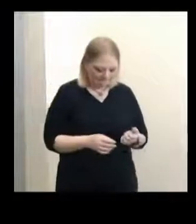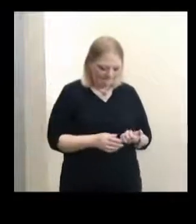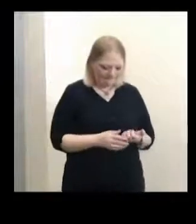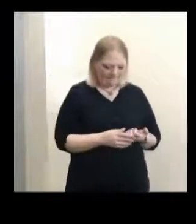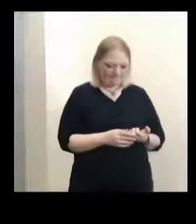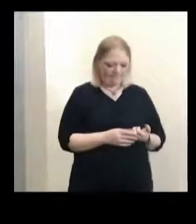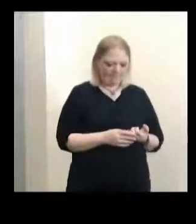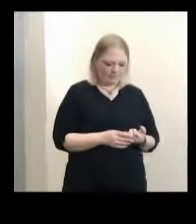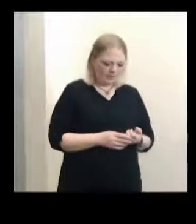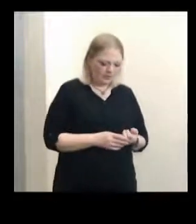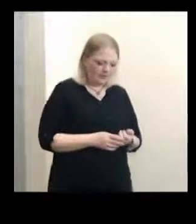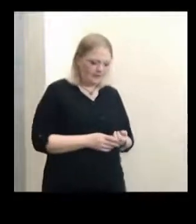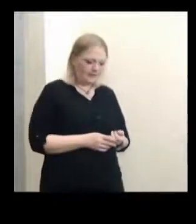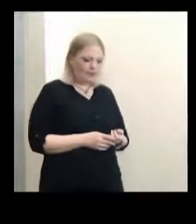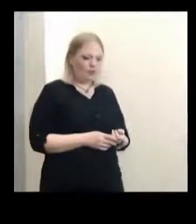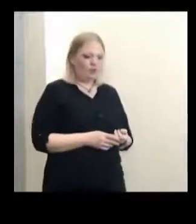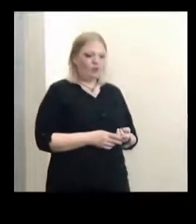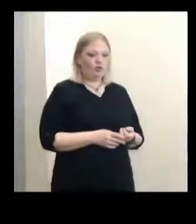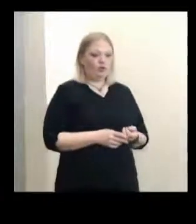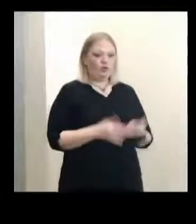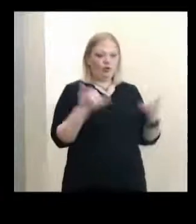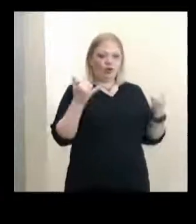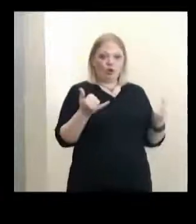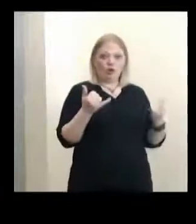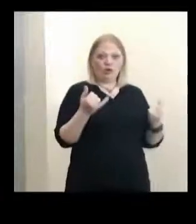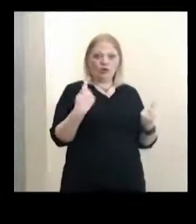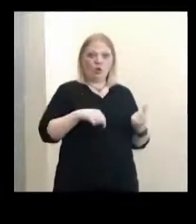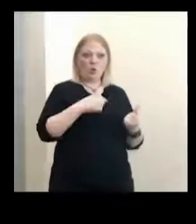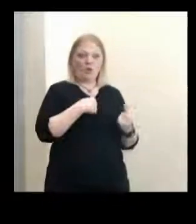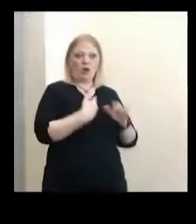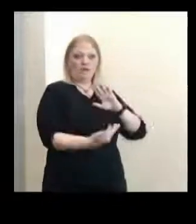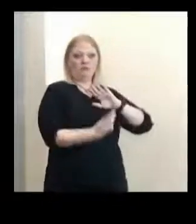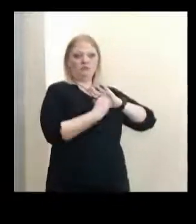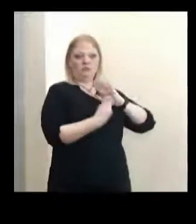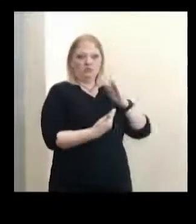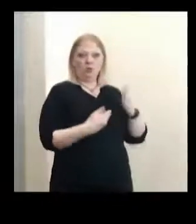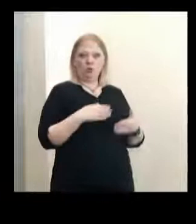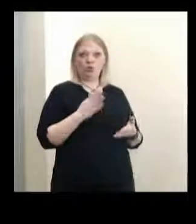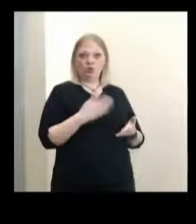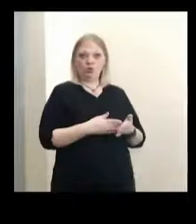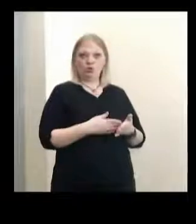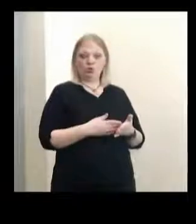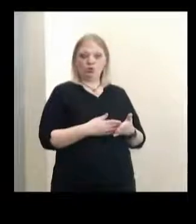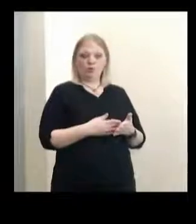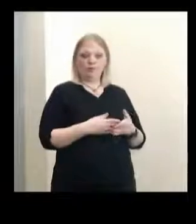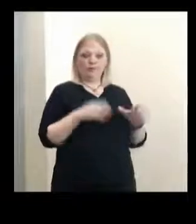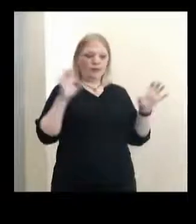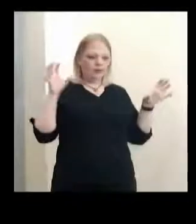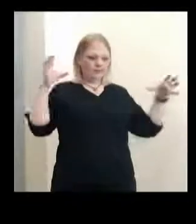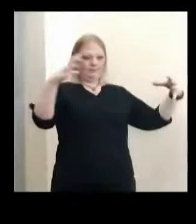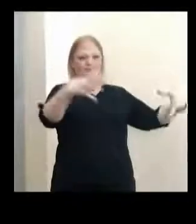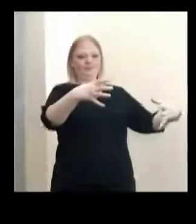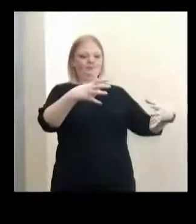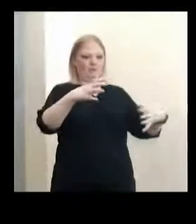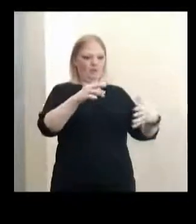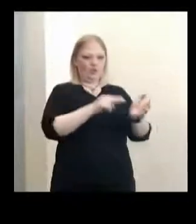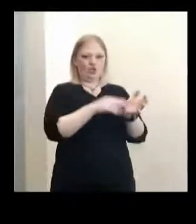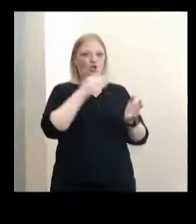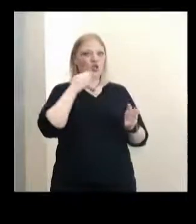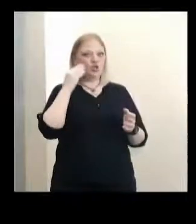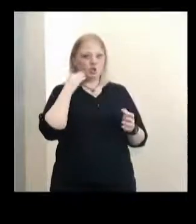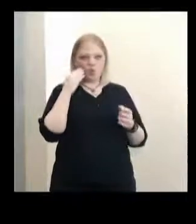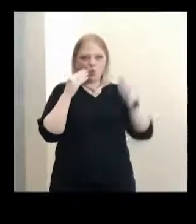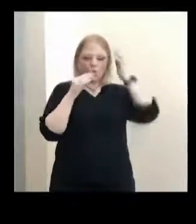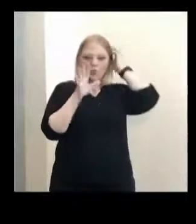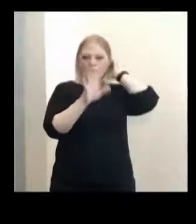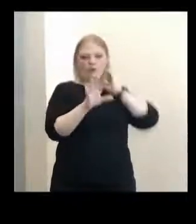We are currently being sued by the conglomerate of nursing homes and the lobbying organization for